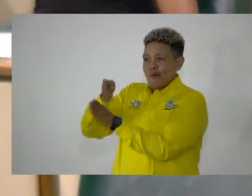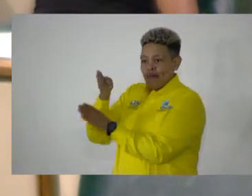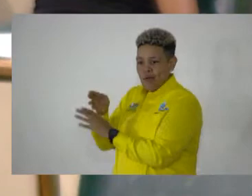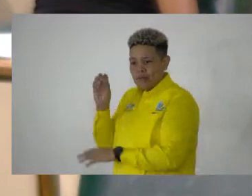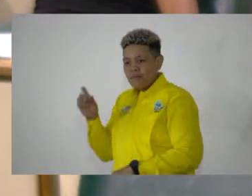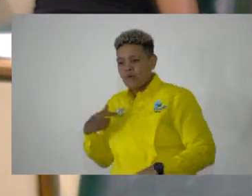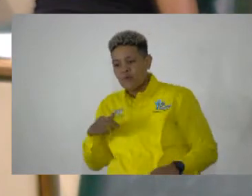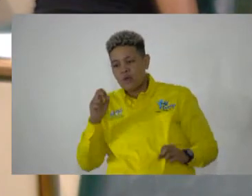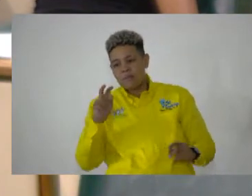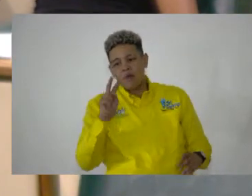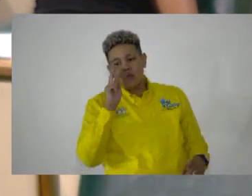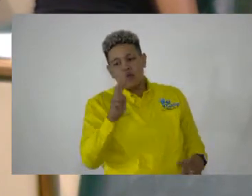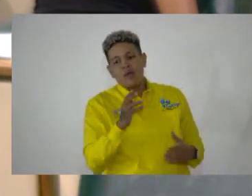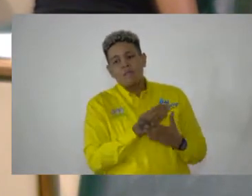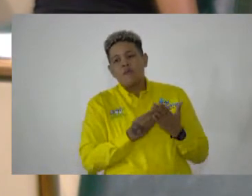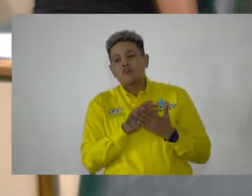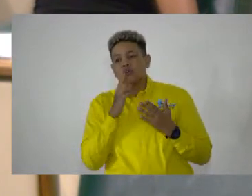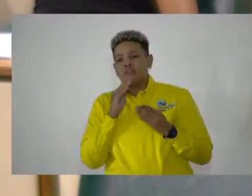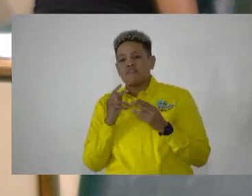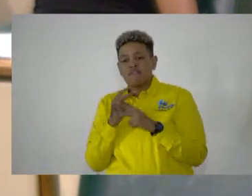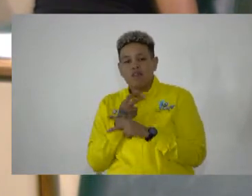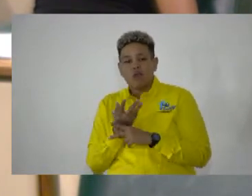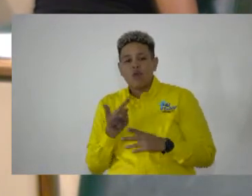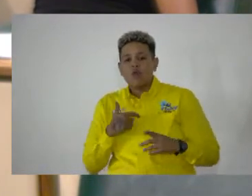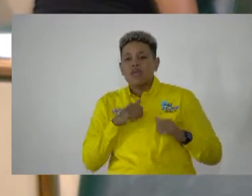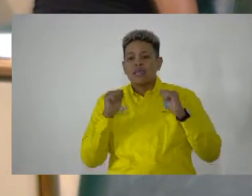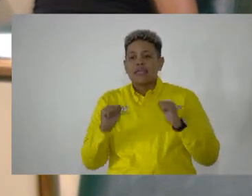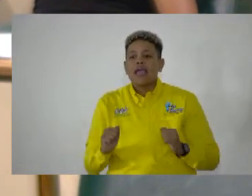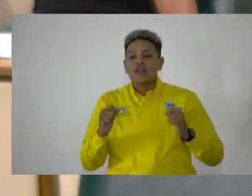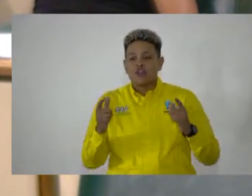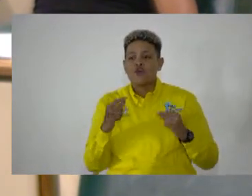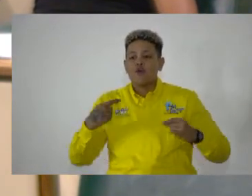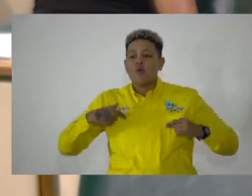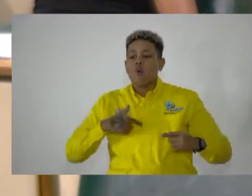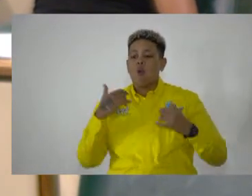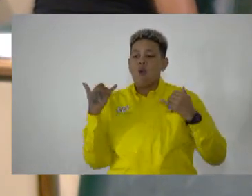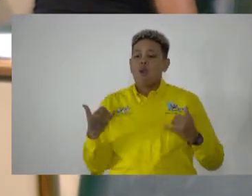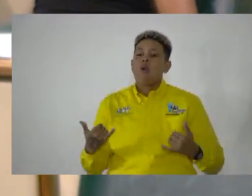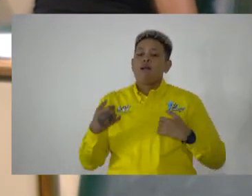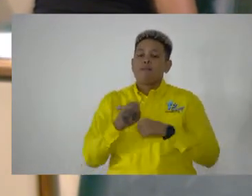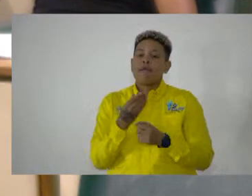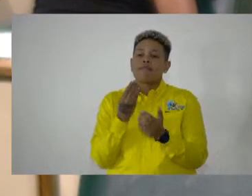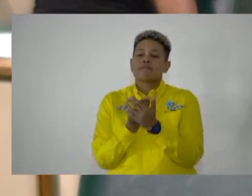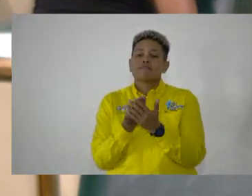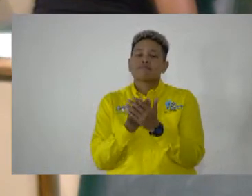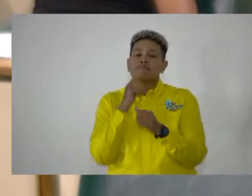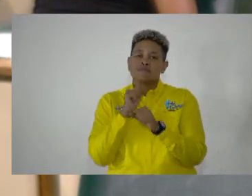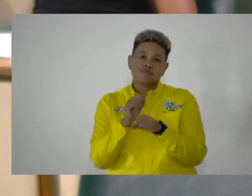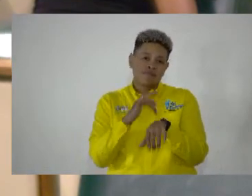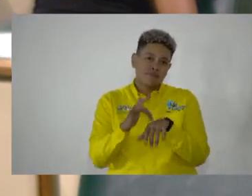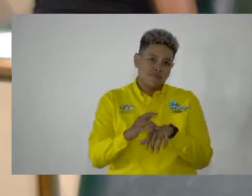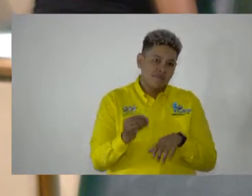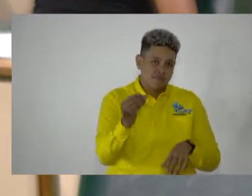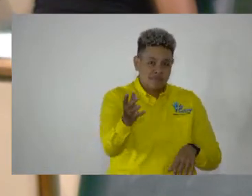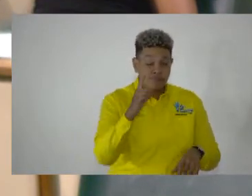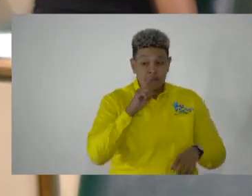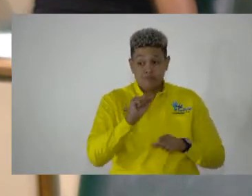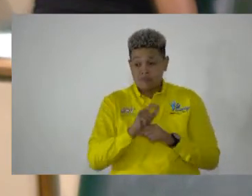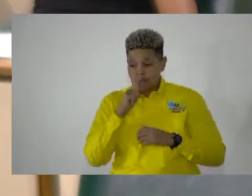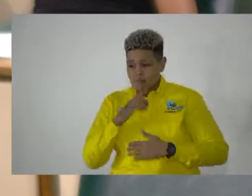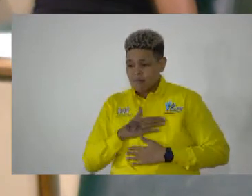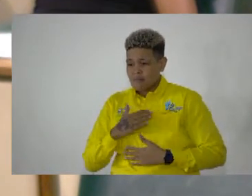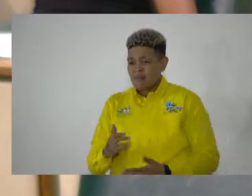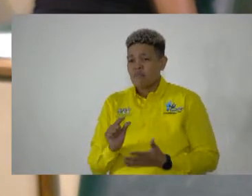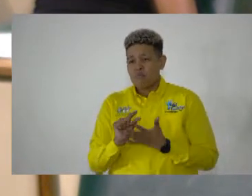went back, we looked at the budget, we figured out what we can do, and we are now making, it is admittedly a